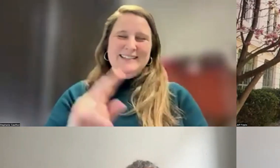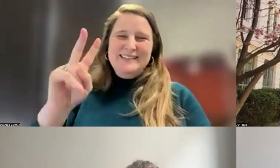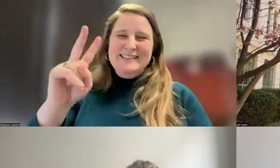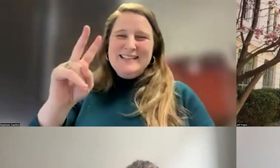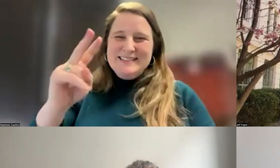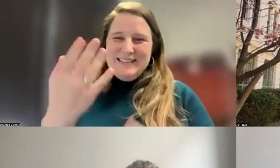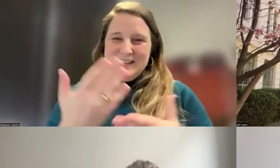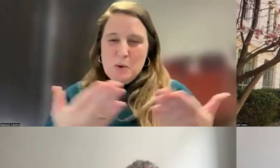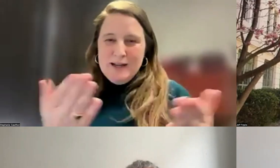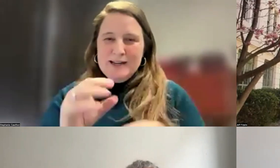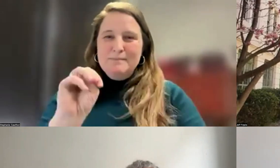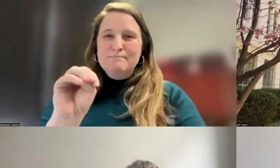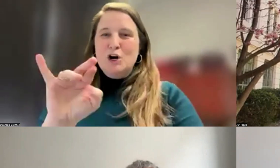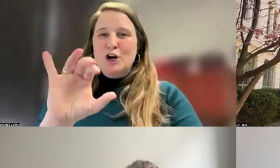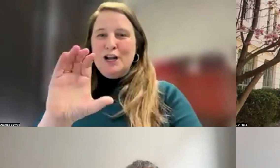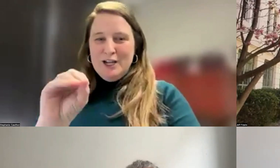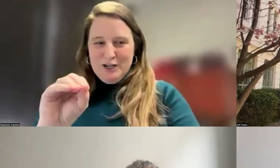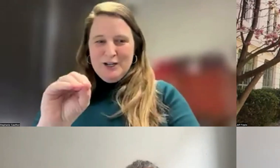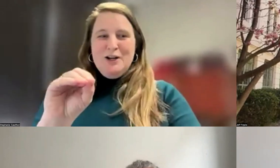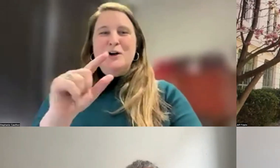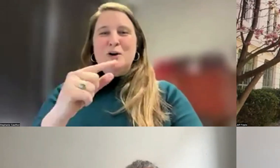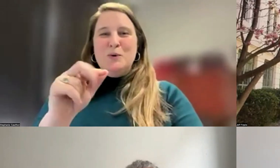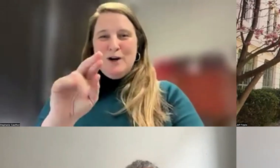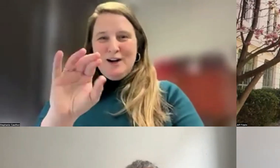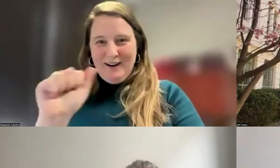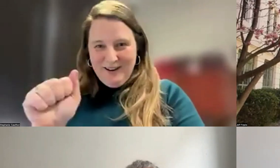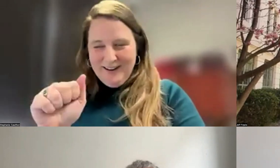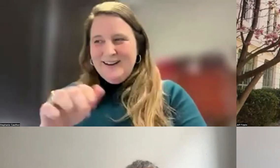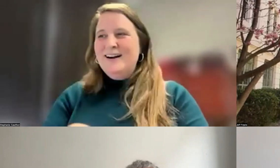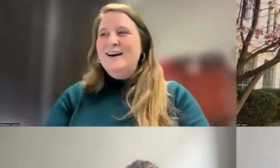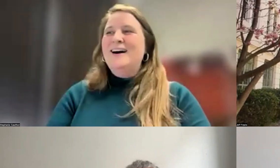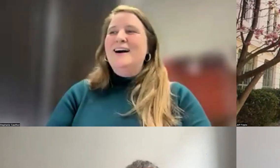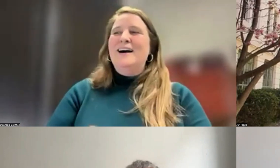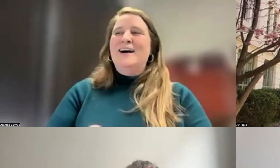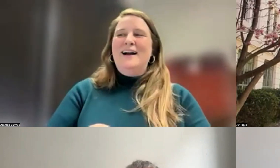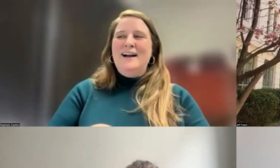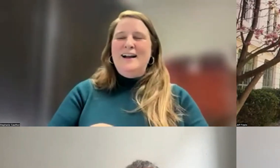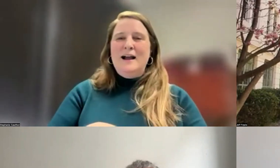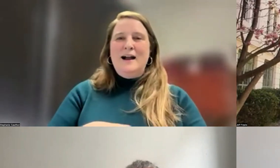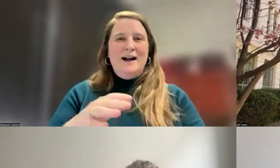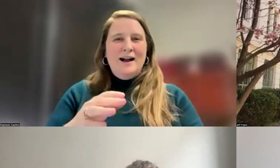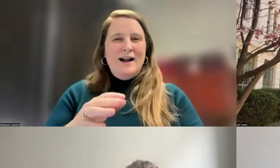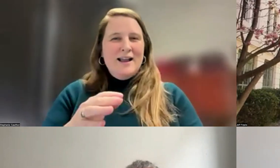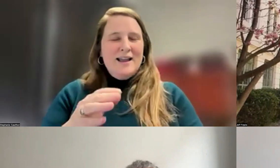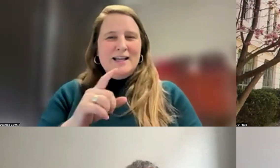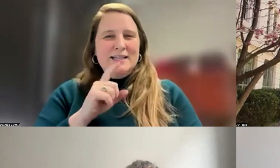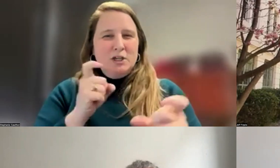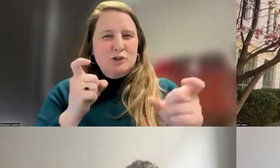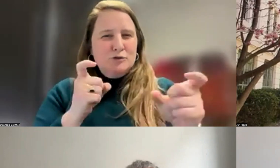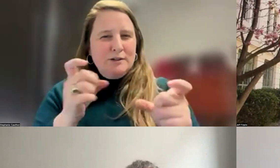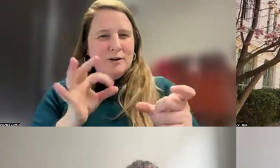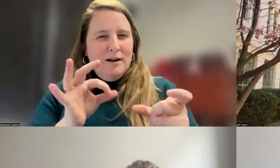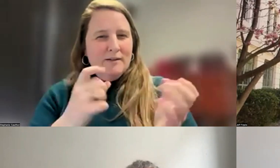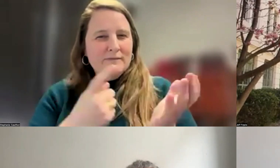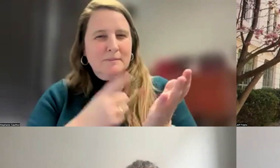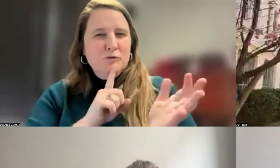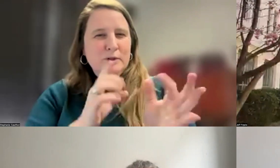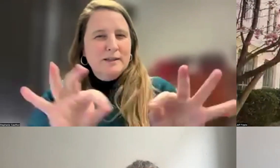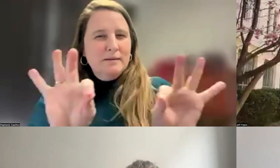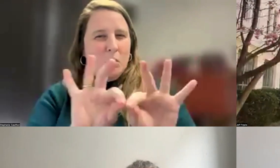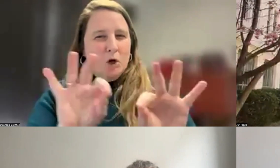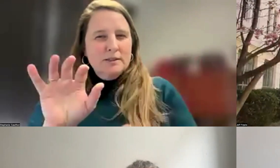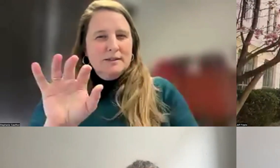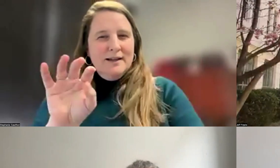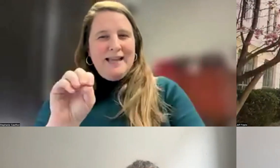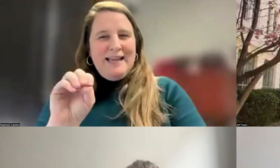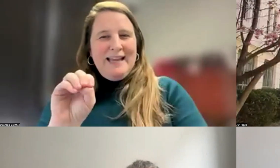I fudged his title just now, but he'll fix that for me. I'd like to welcome Jeff and also Mario Guerra with us here today. Uh, and